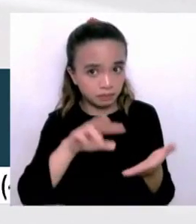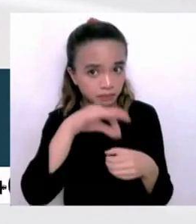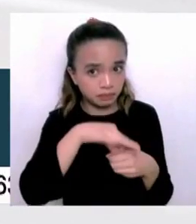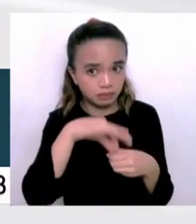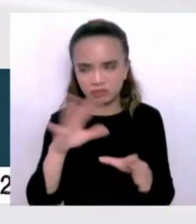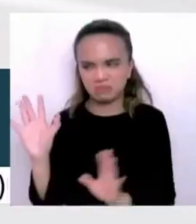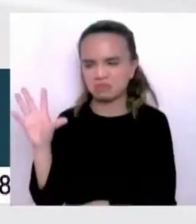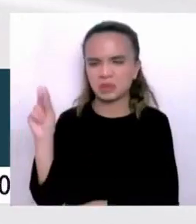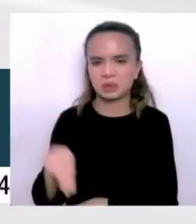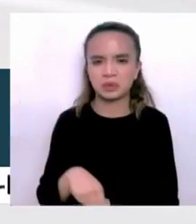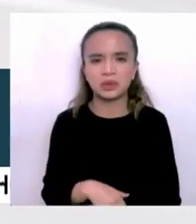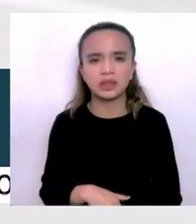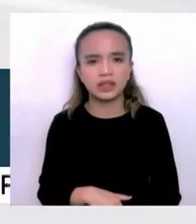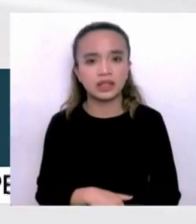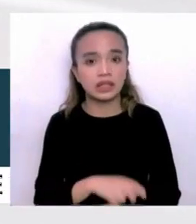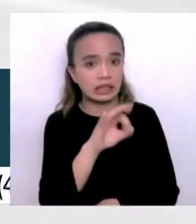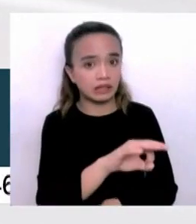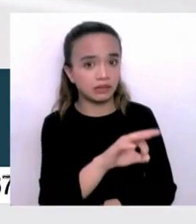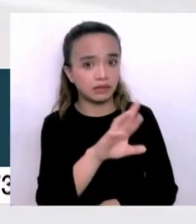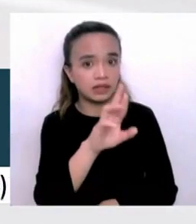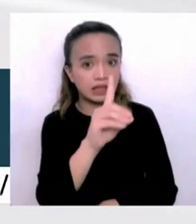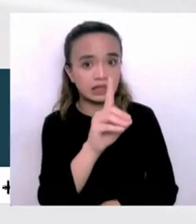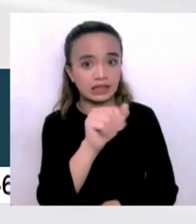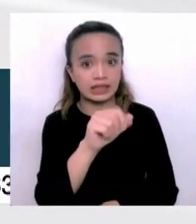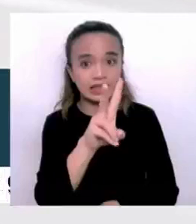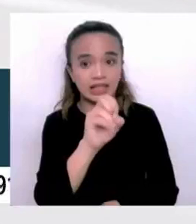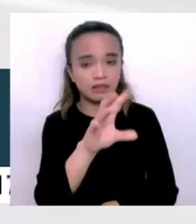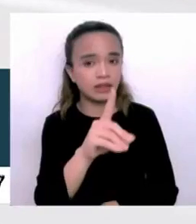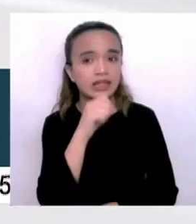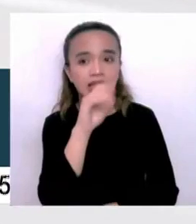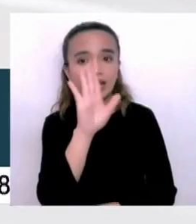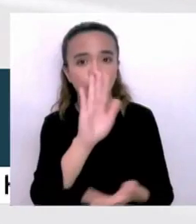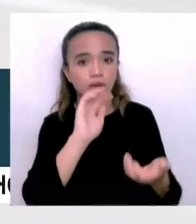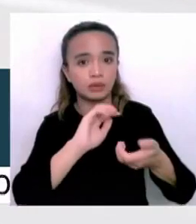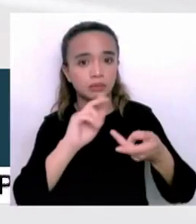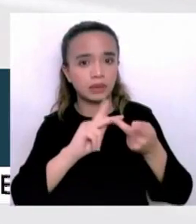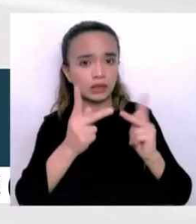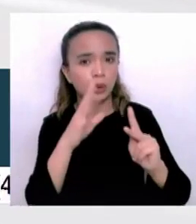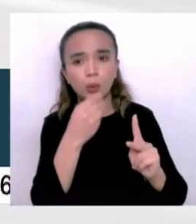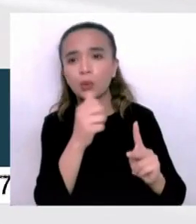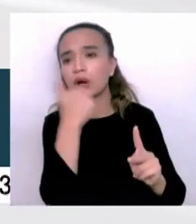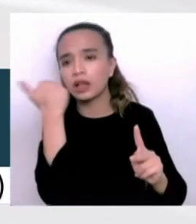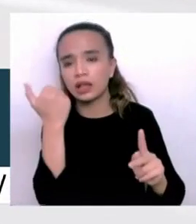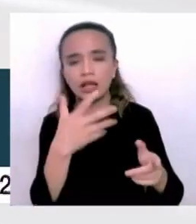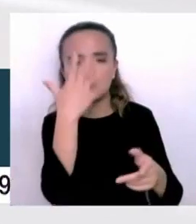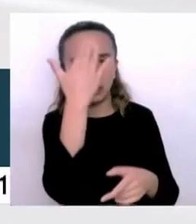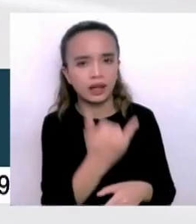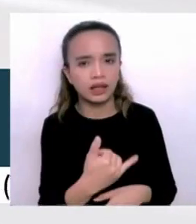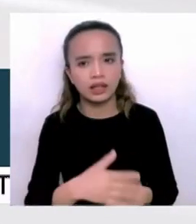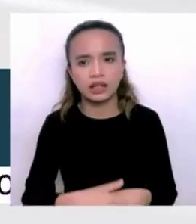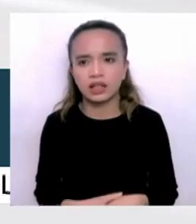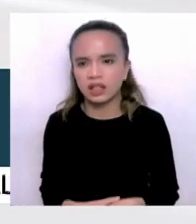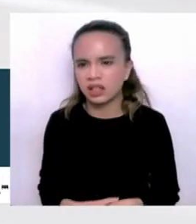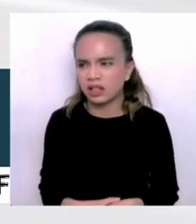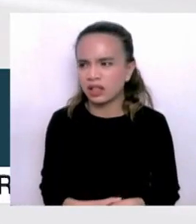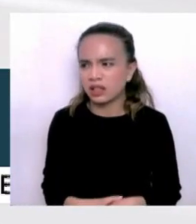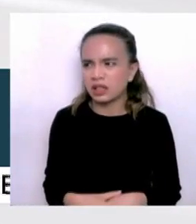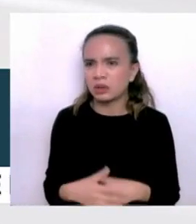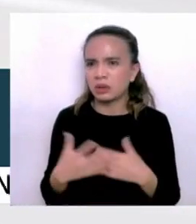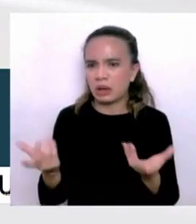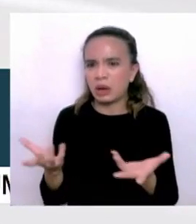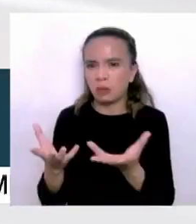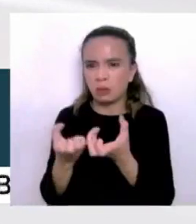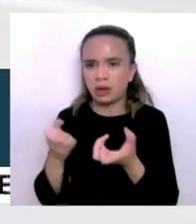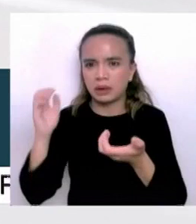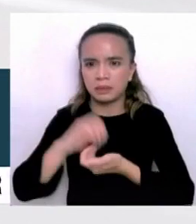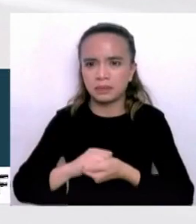No. If Rizalito David is not your running mate, who would it be and why? Well, I want to partner